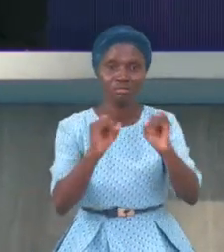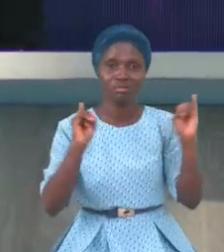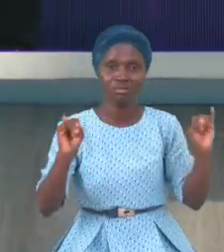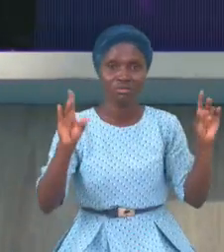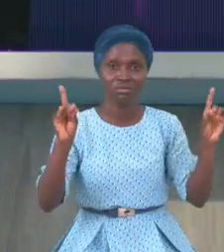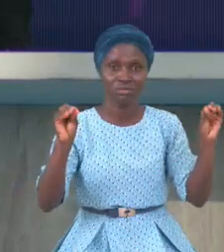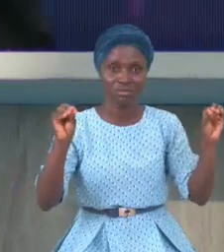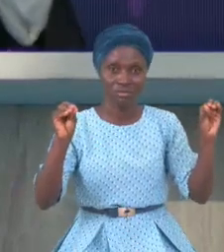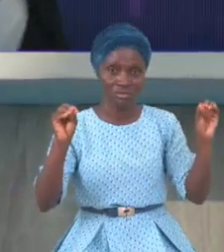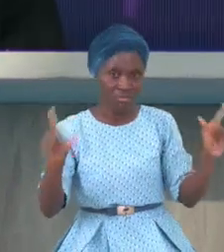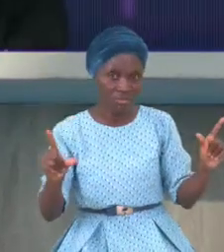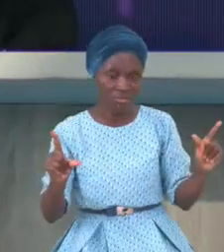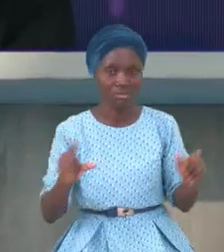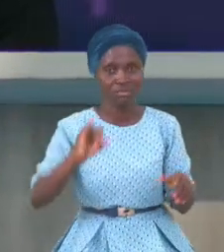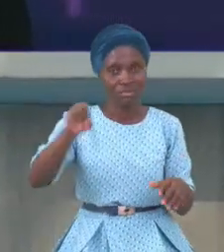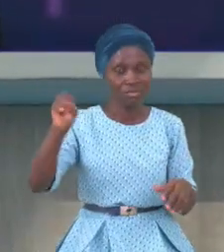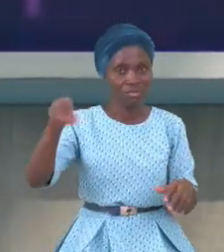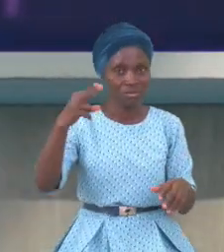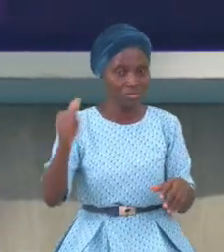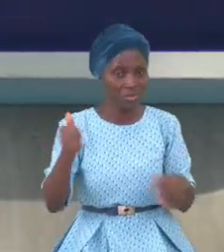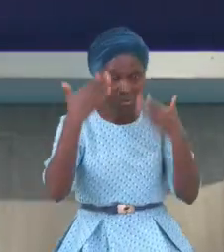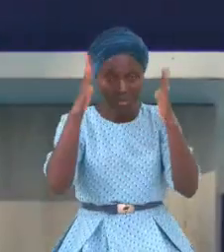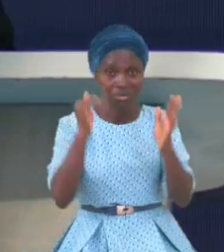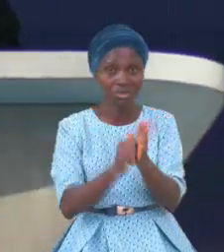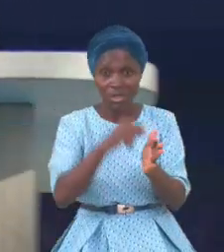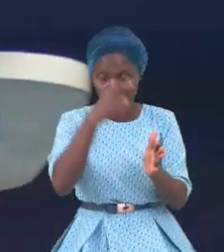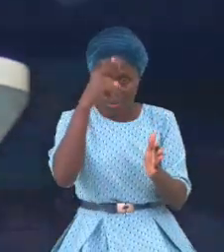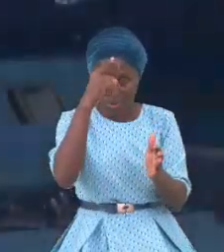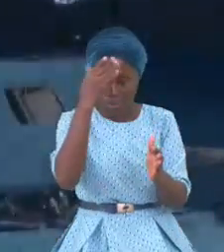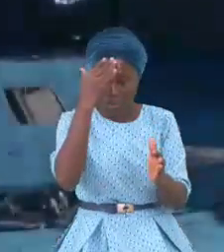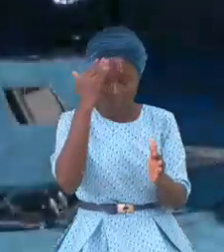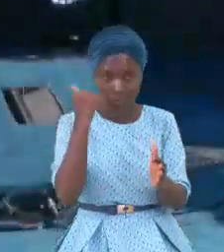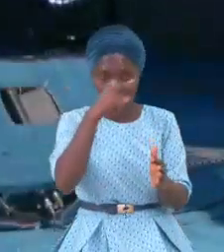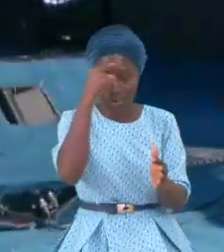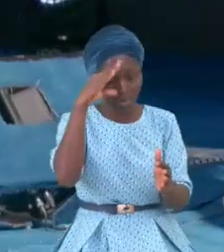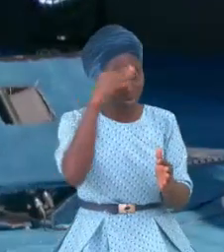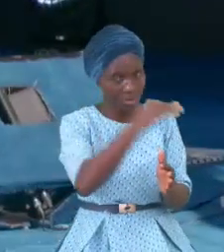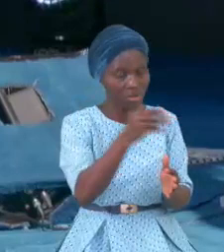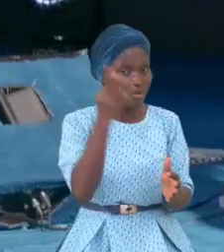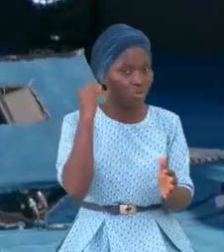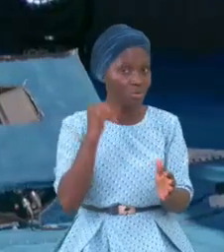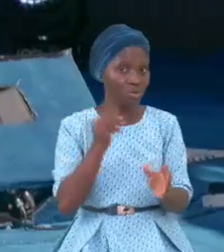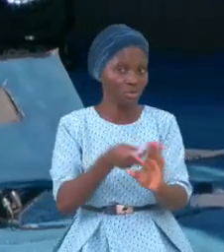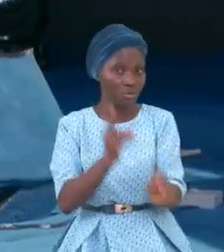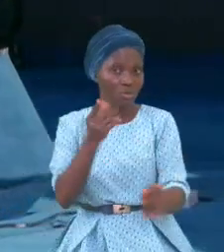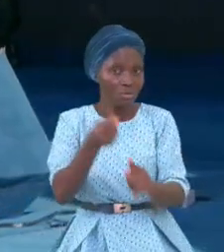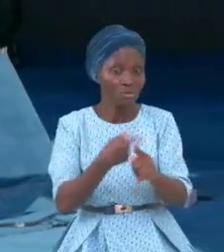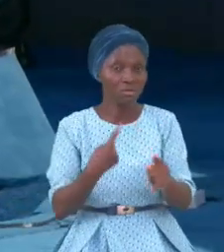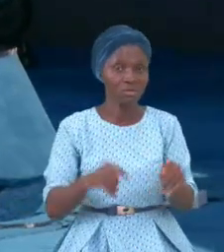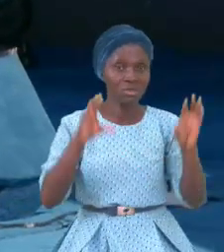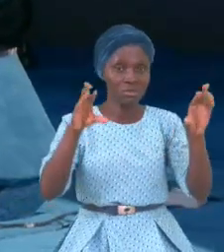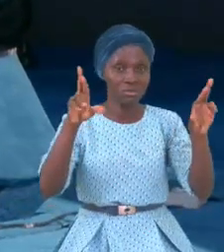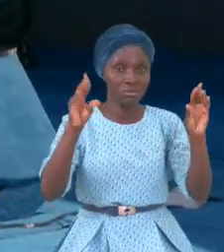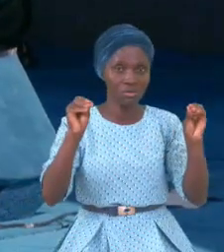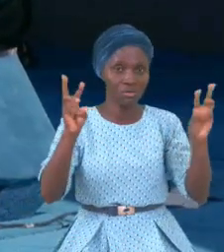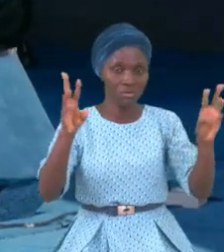that he was away from the crowd. Companionship with the mentor without fear. Look at number two